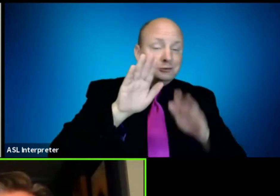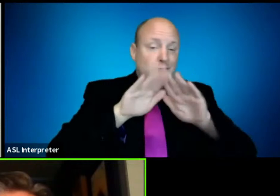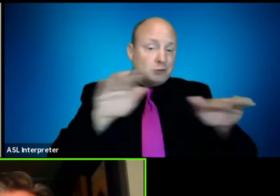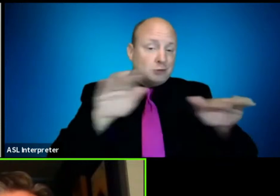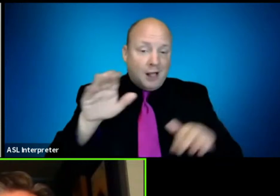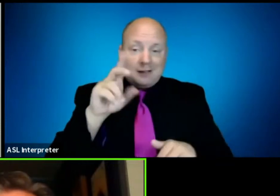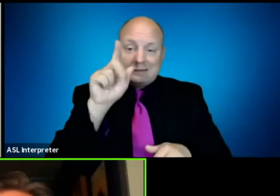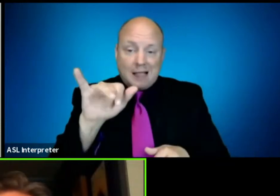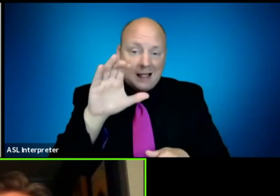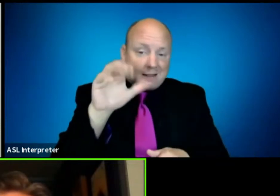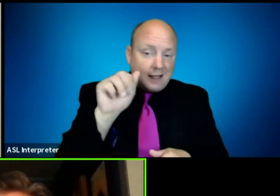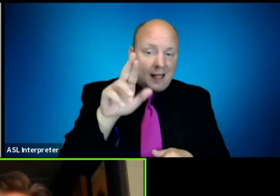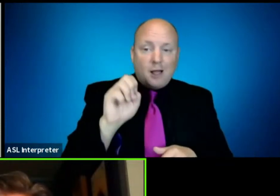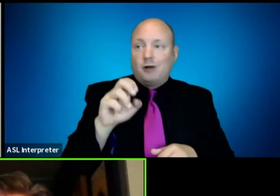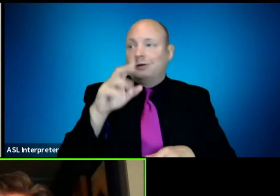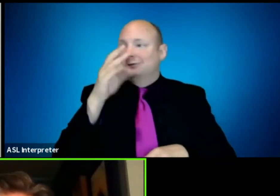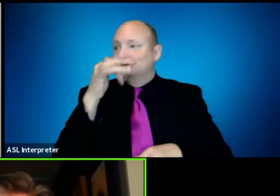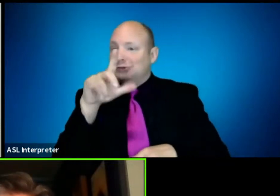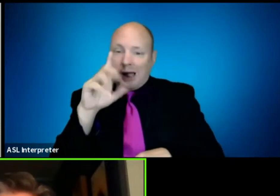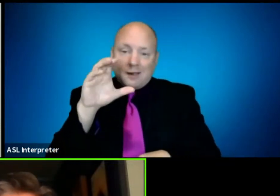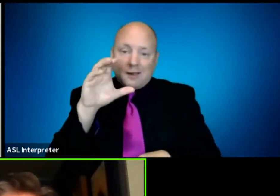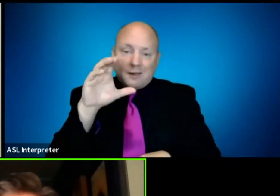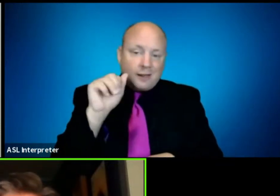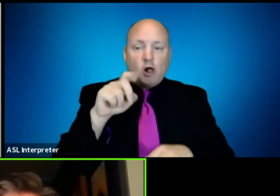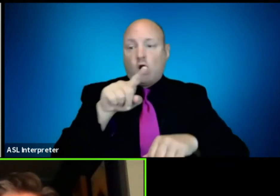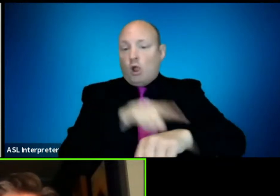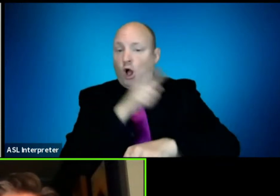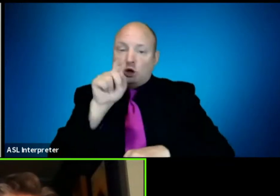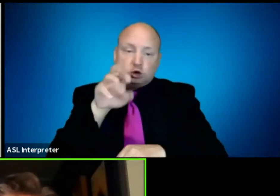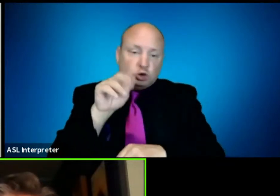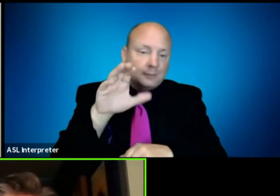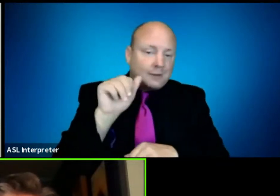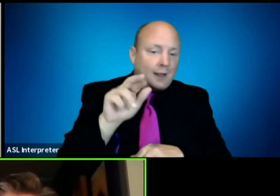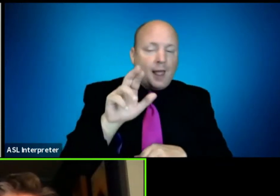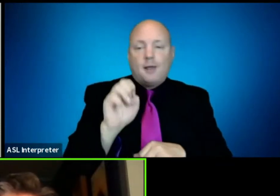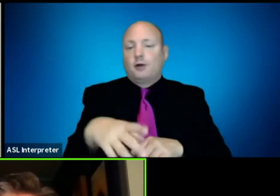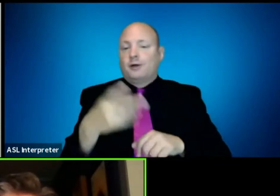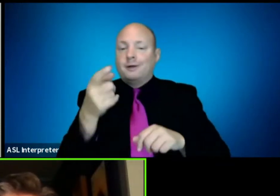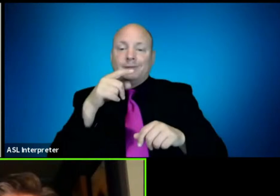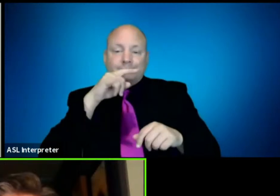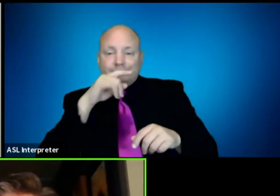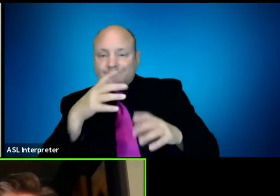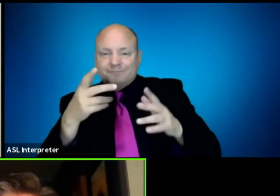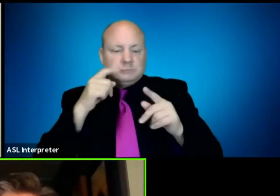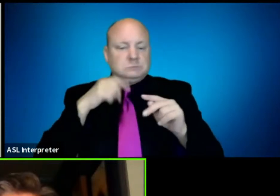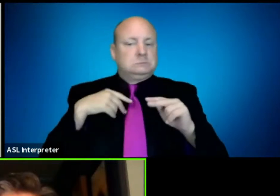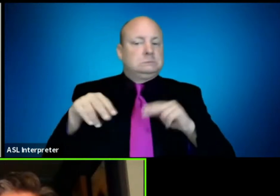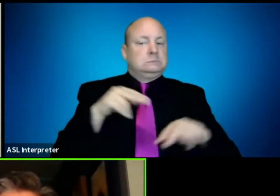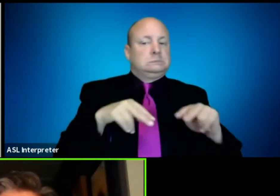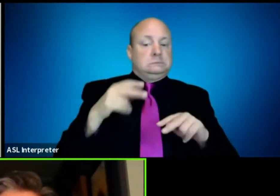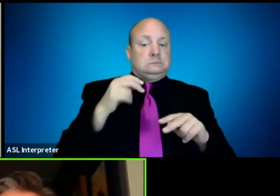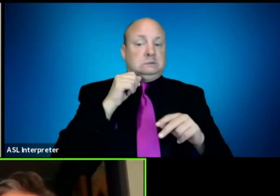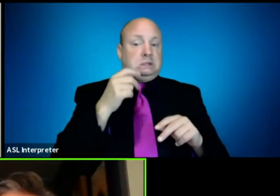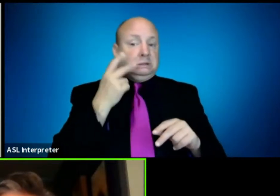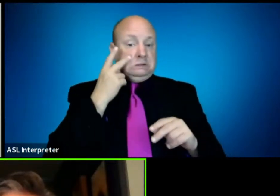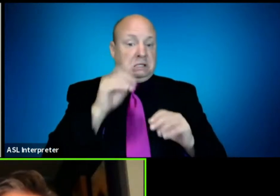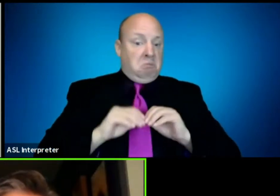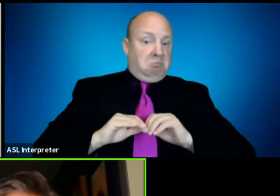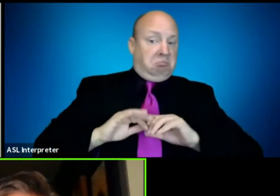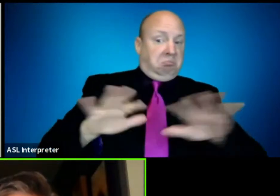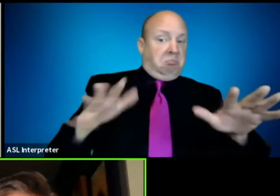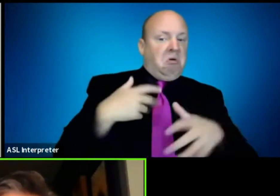settings. So that's how I can confidently say that we're not seeing significant spread in schools and that our safety measures are working.